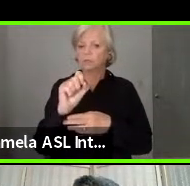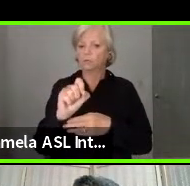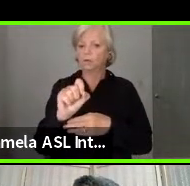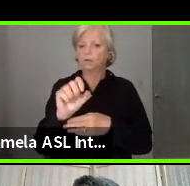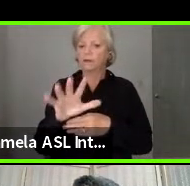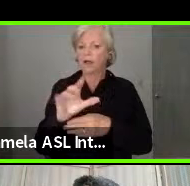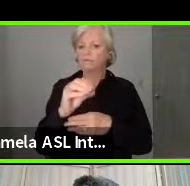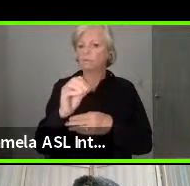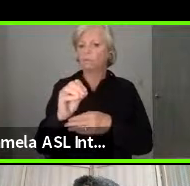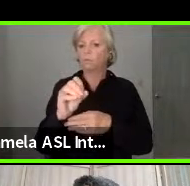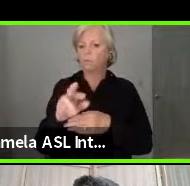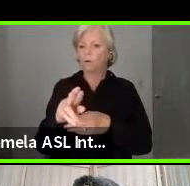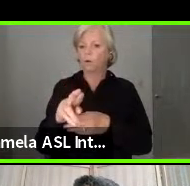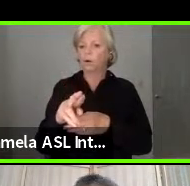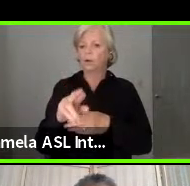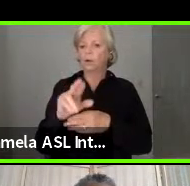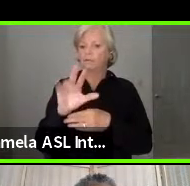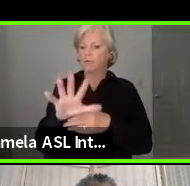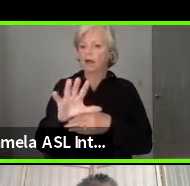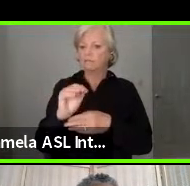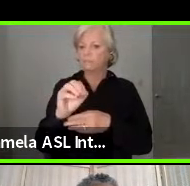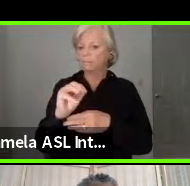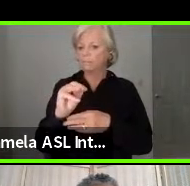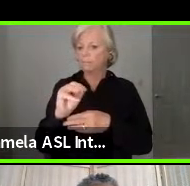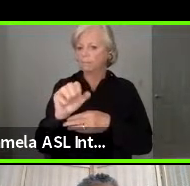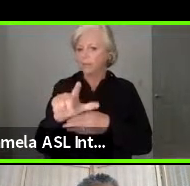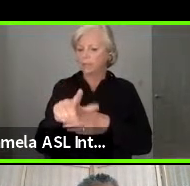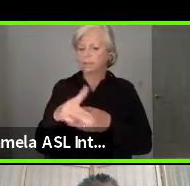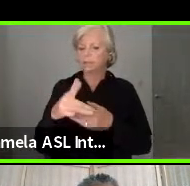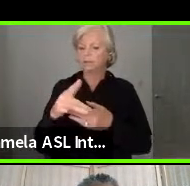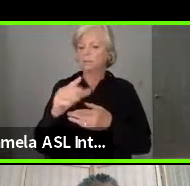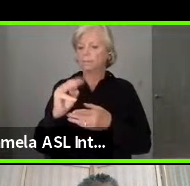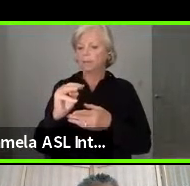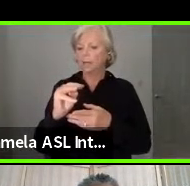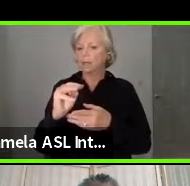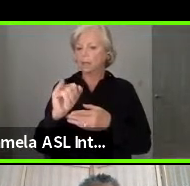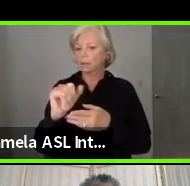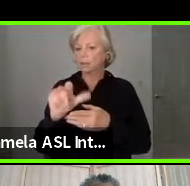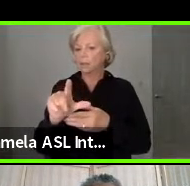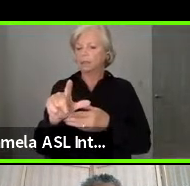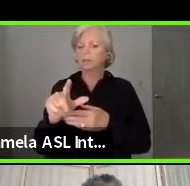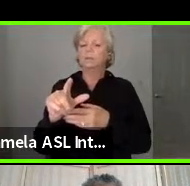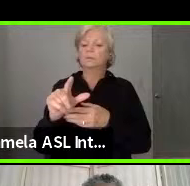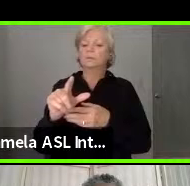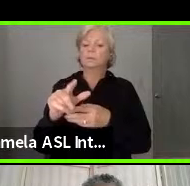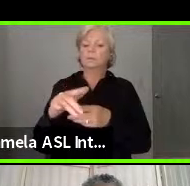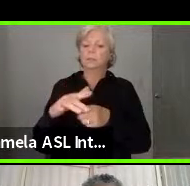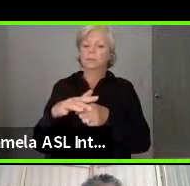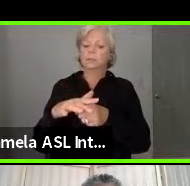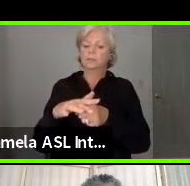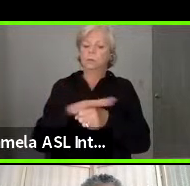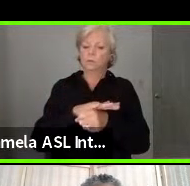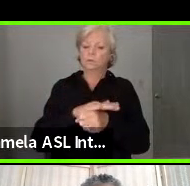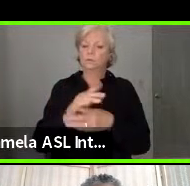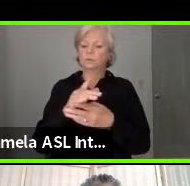full 5 ml dose of a 0.5, sorry, of Moderna? Do you understand what I'm saying? Like I'm